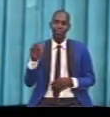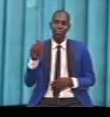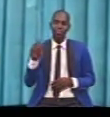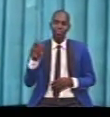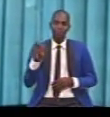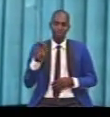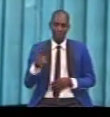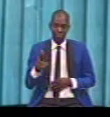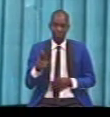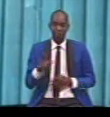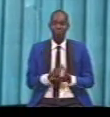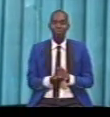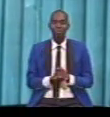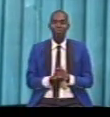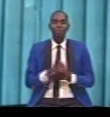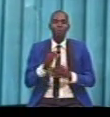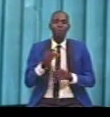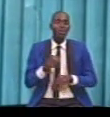One day, he was in the car